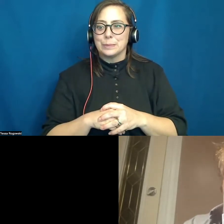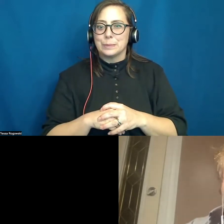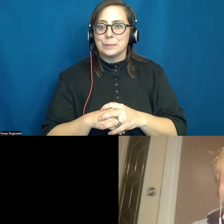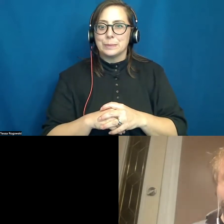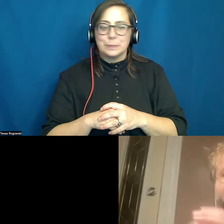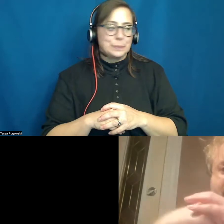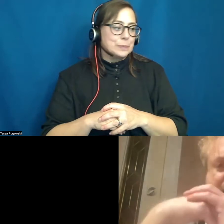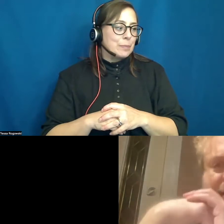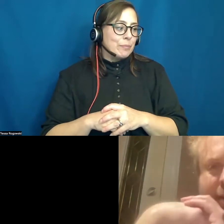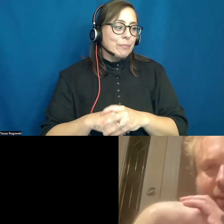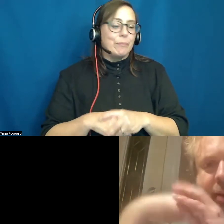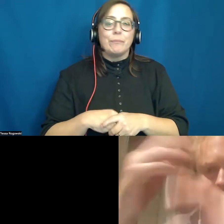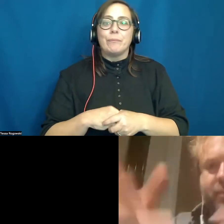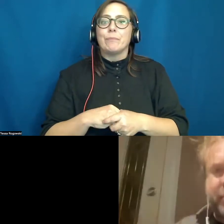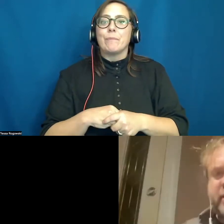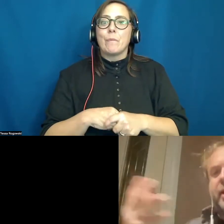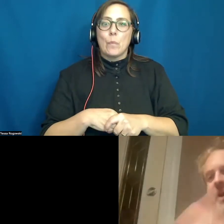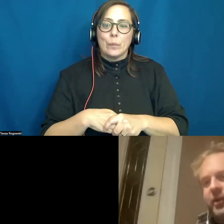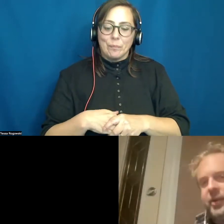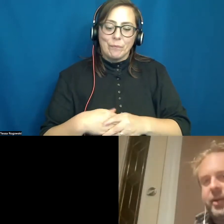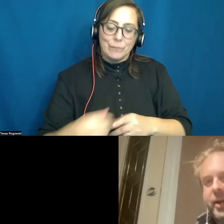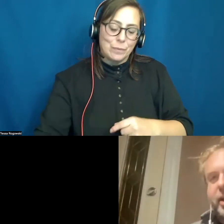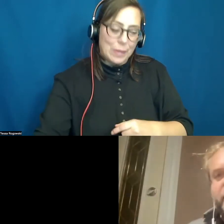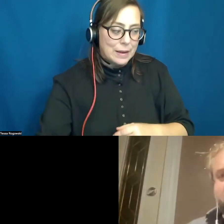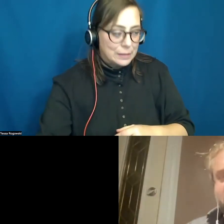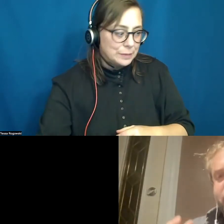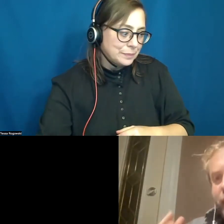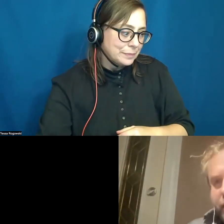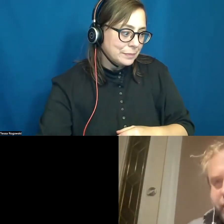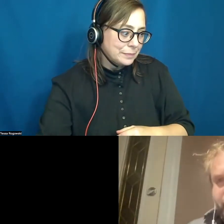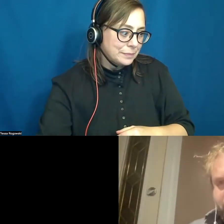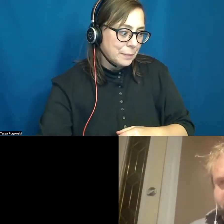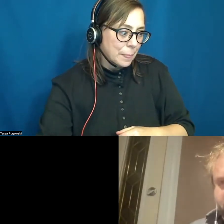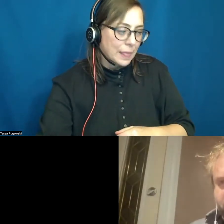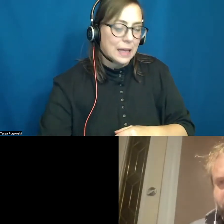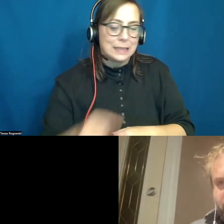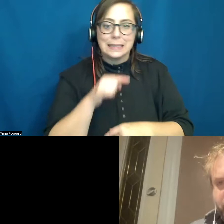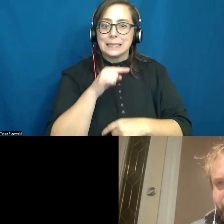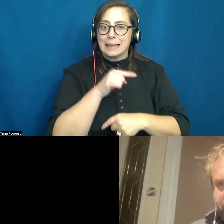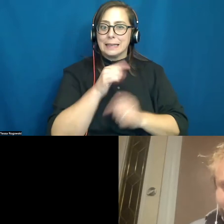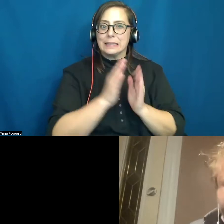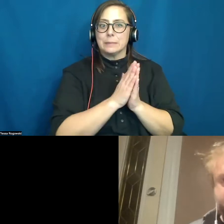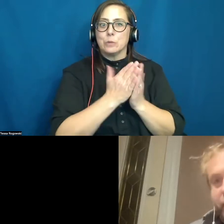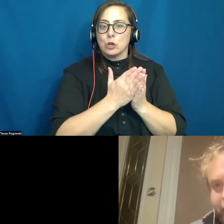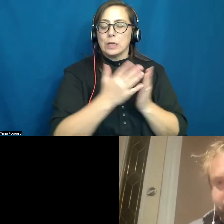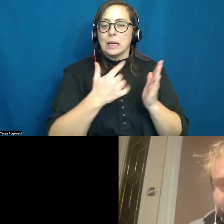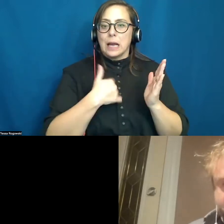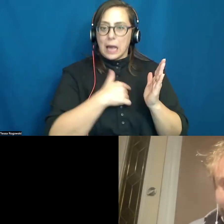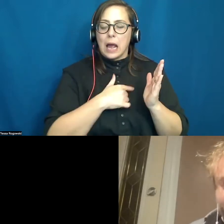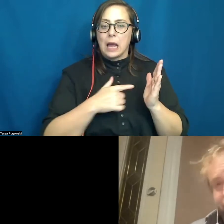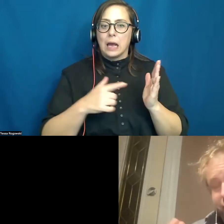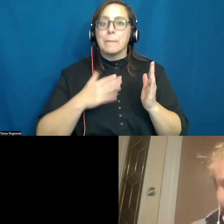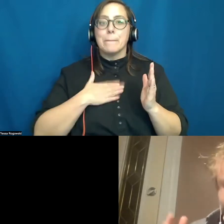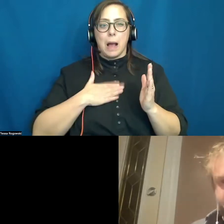So writing, or let me say that this book largely chronicles a severe depressive episode